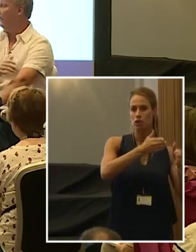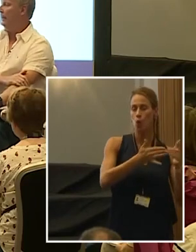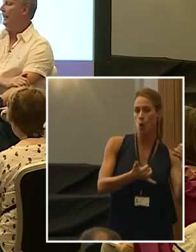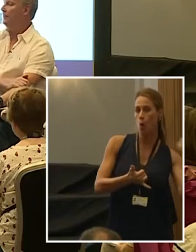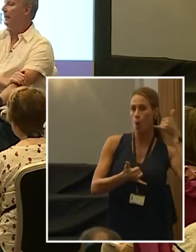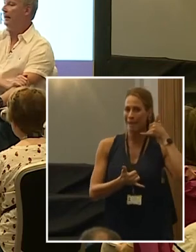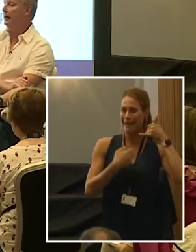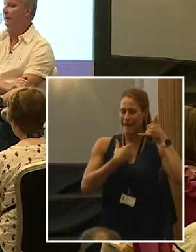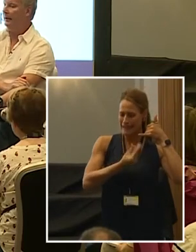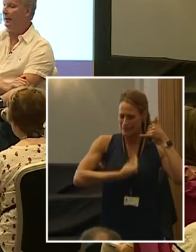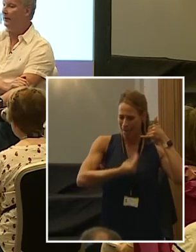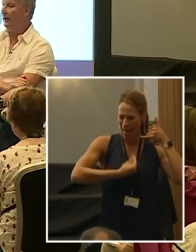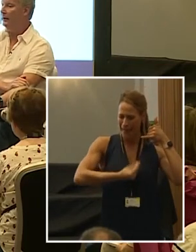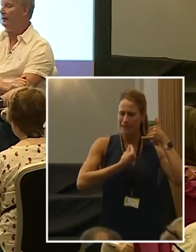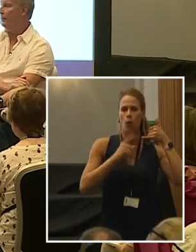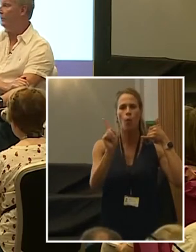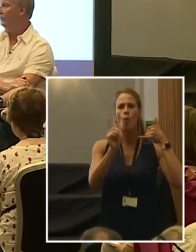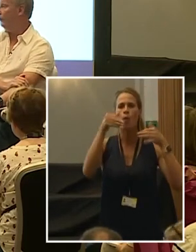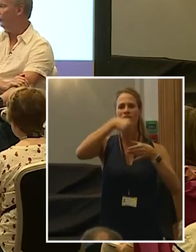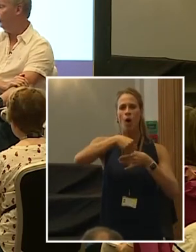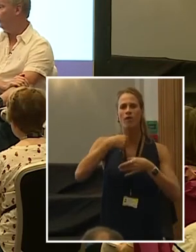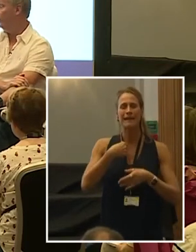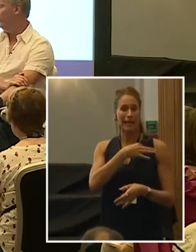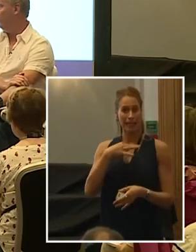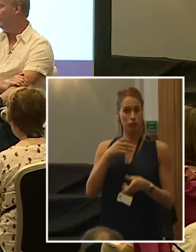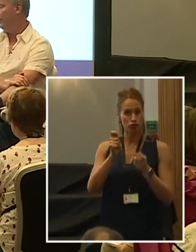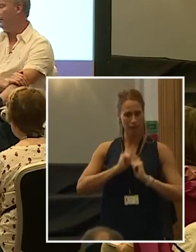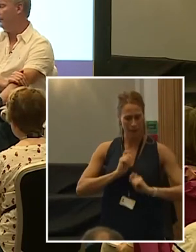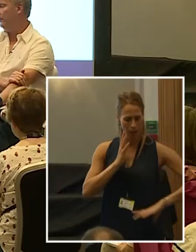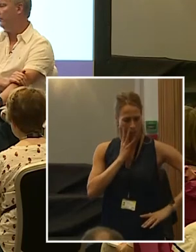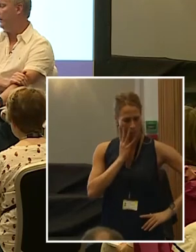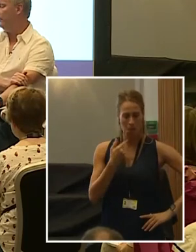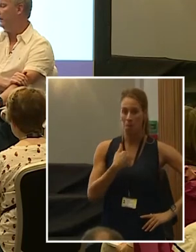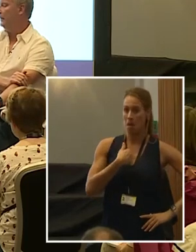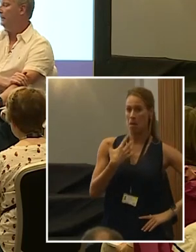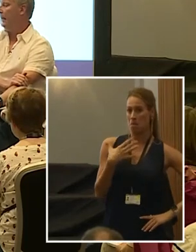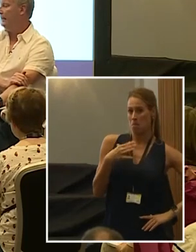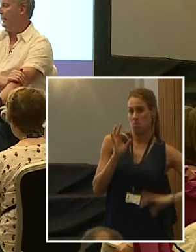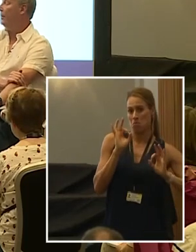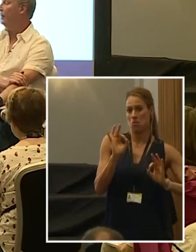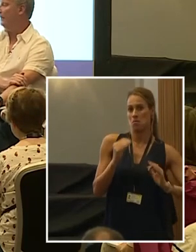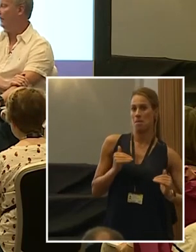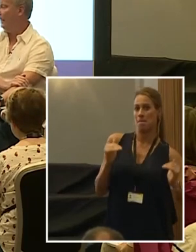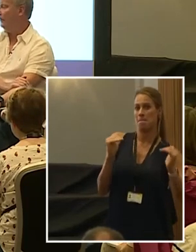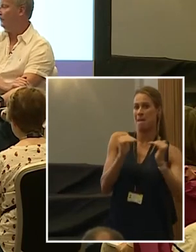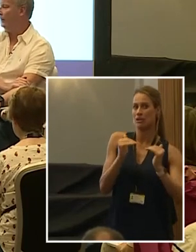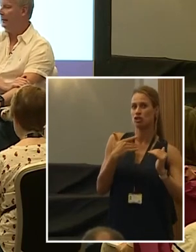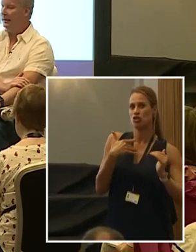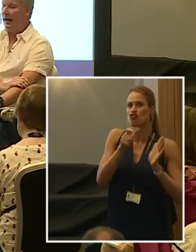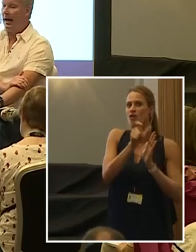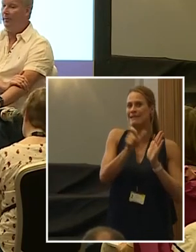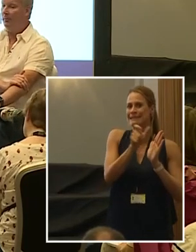was, explained that I'd been identified as someone who could possibly actually take part in our